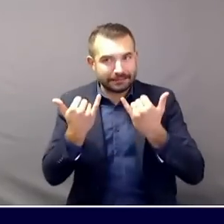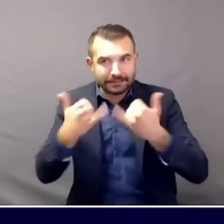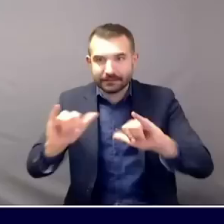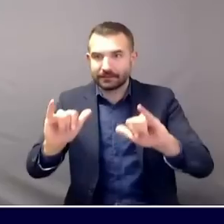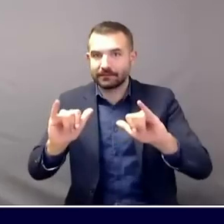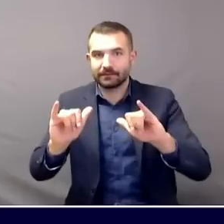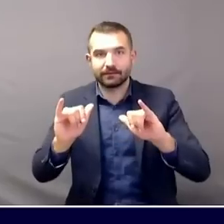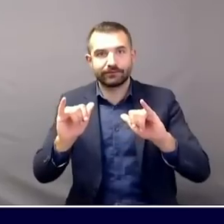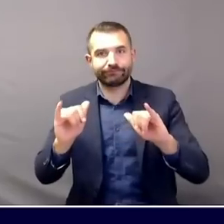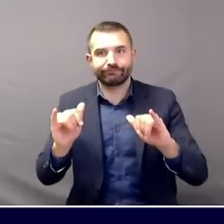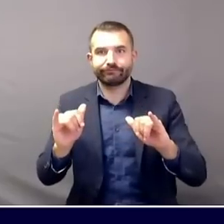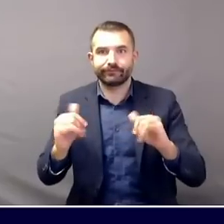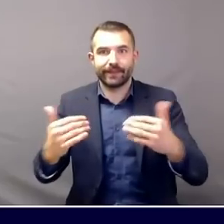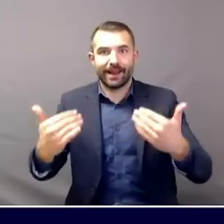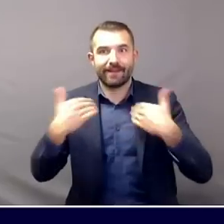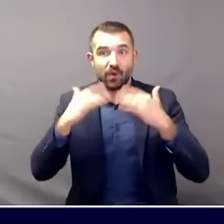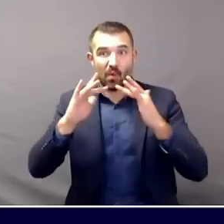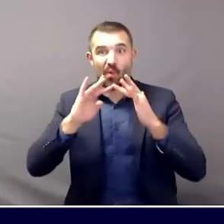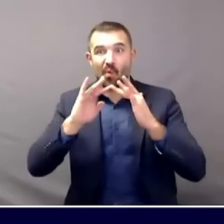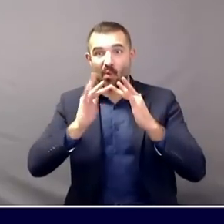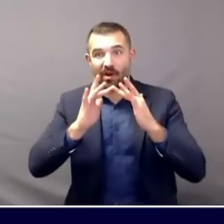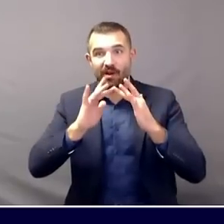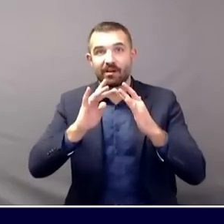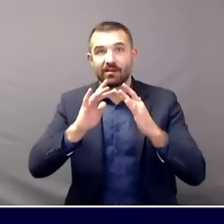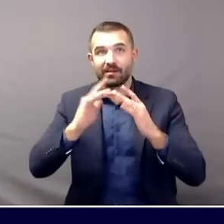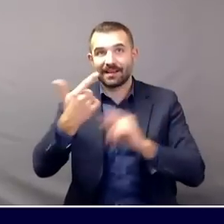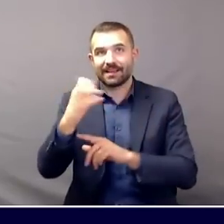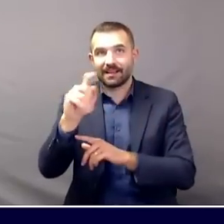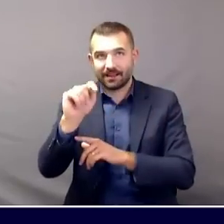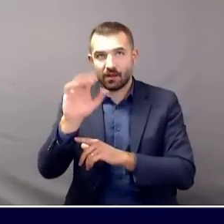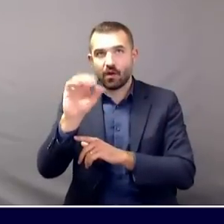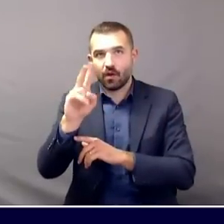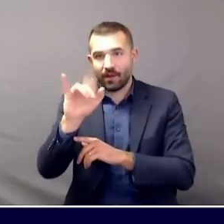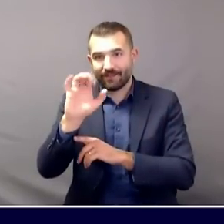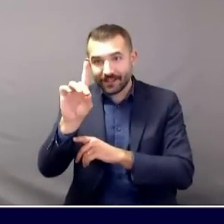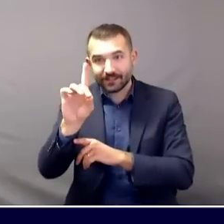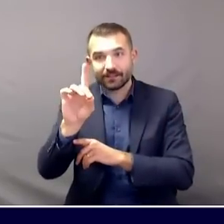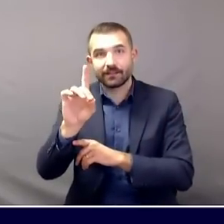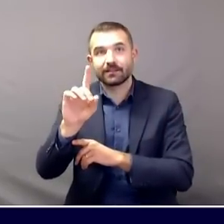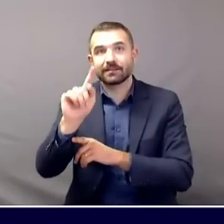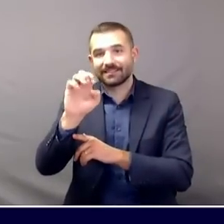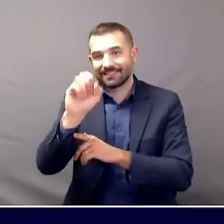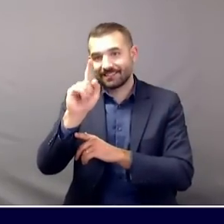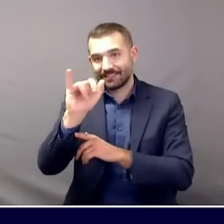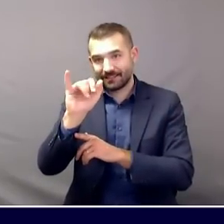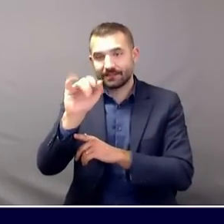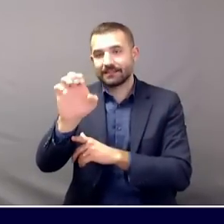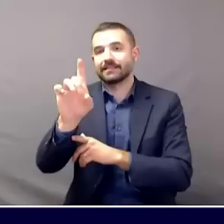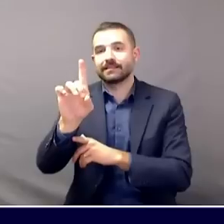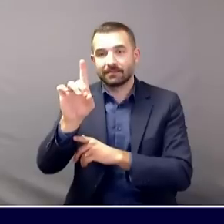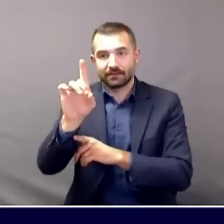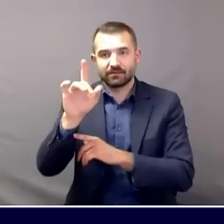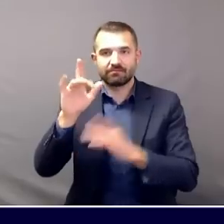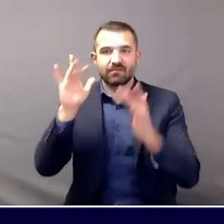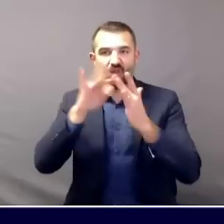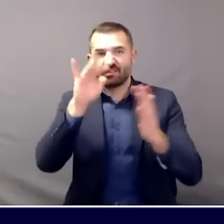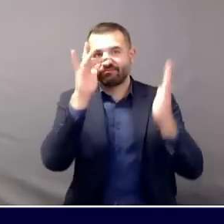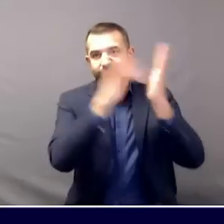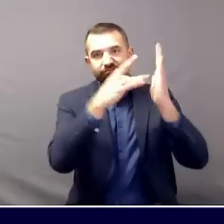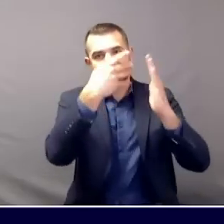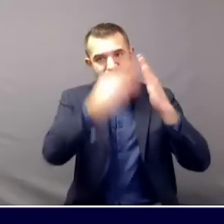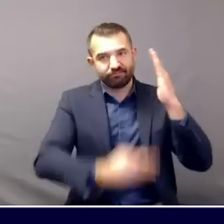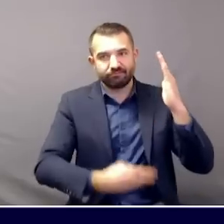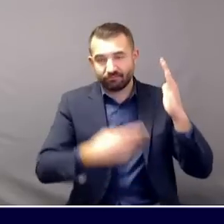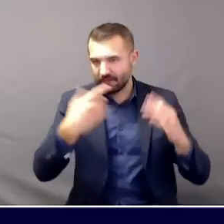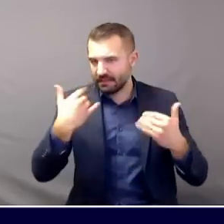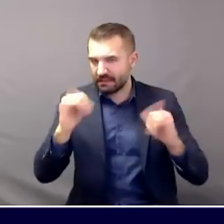COVID-19 Tested, double check that website. Some of our national sites will show where you can get a test without a